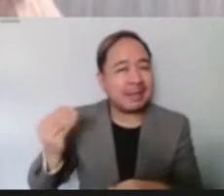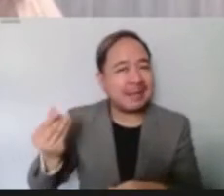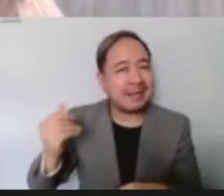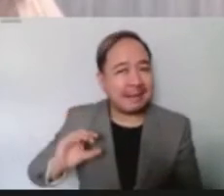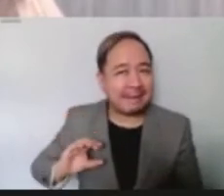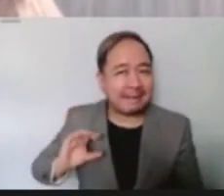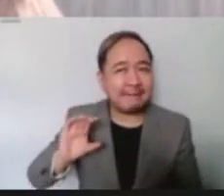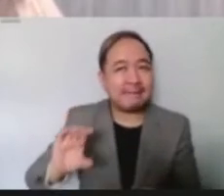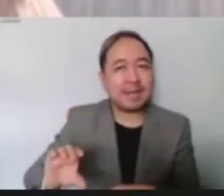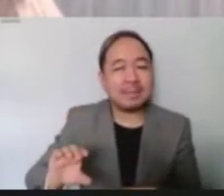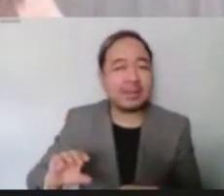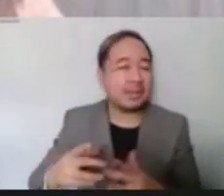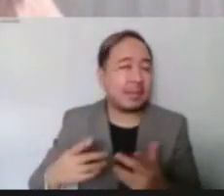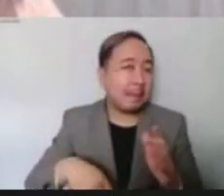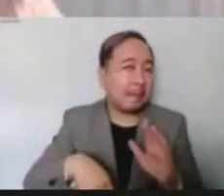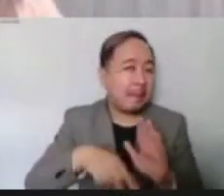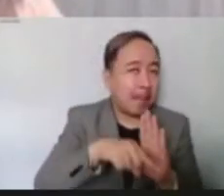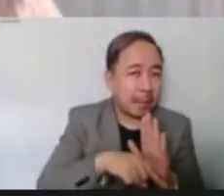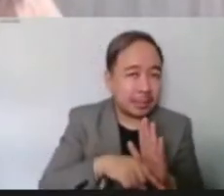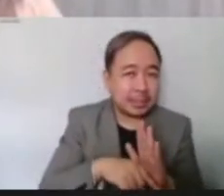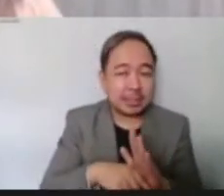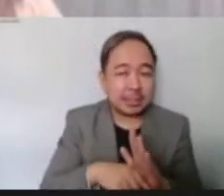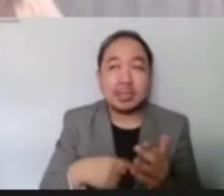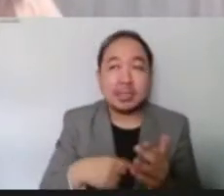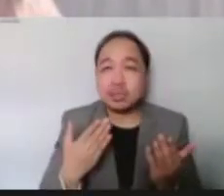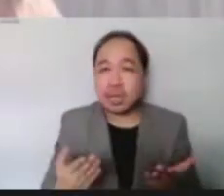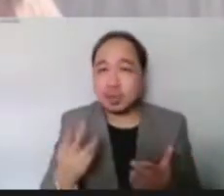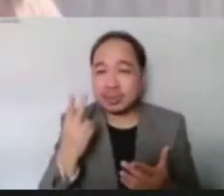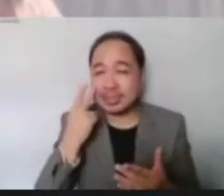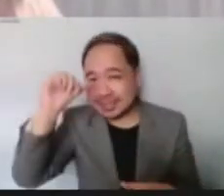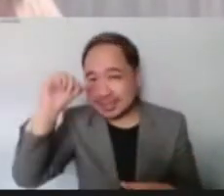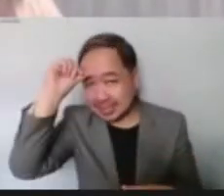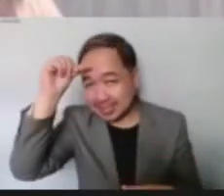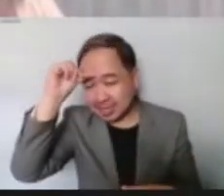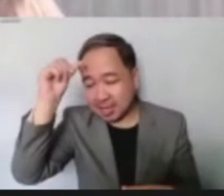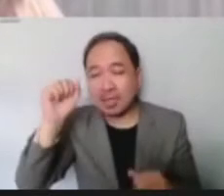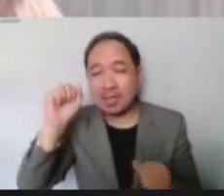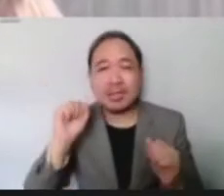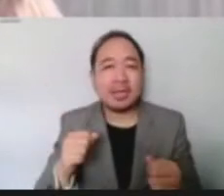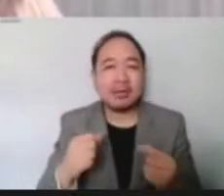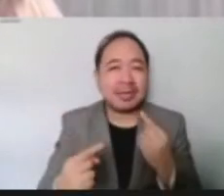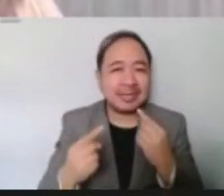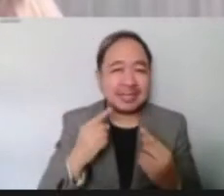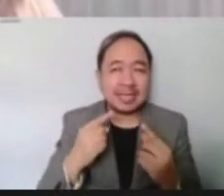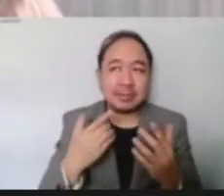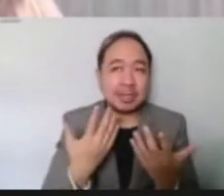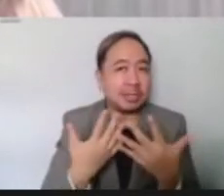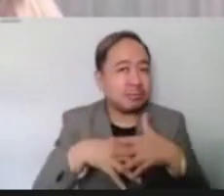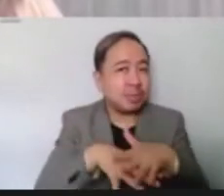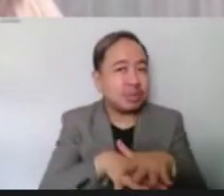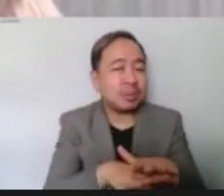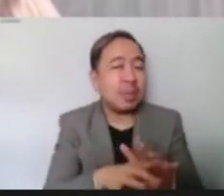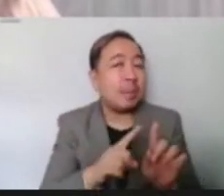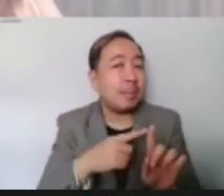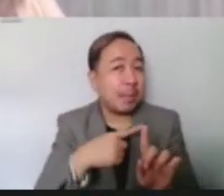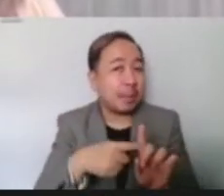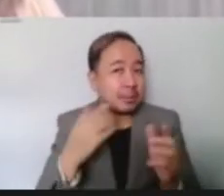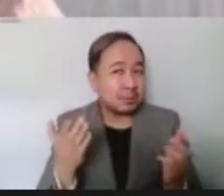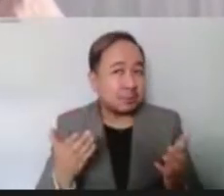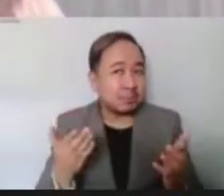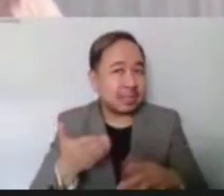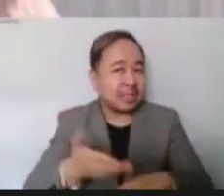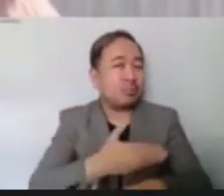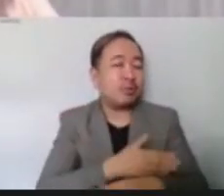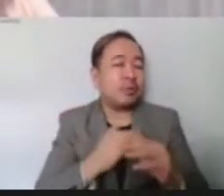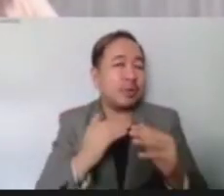wages in their transition to CSA sharing And discussing mini streaming and upskilling of CSA good practices and case